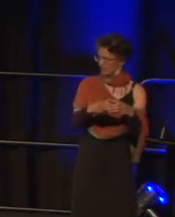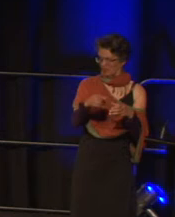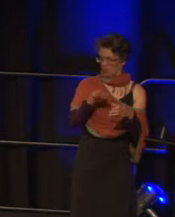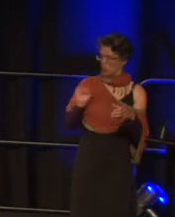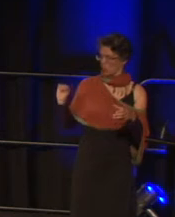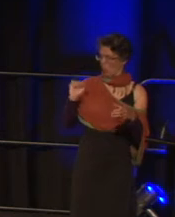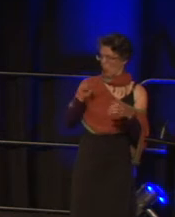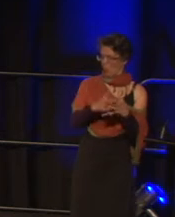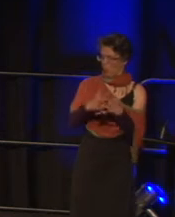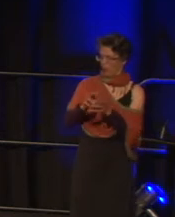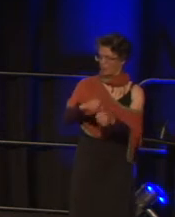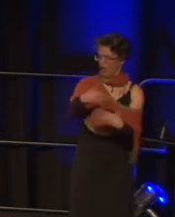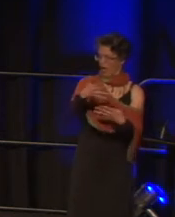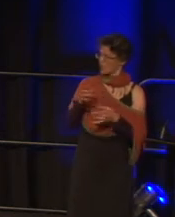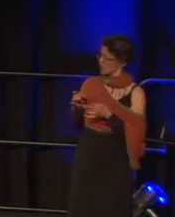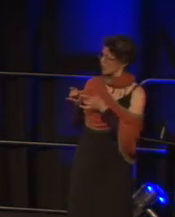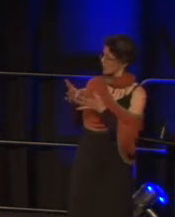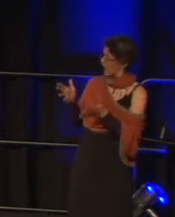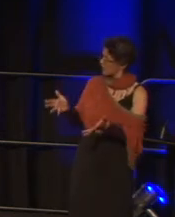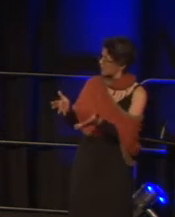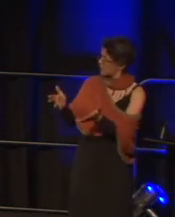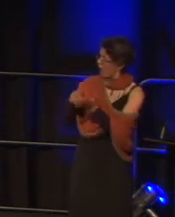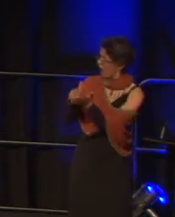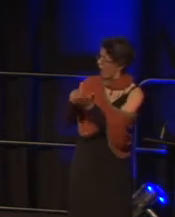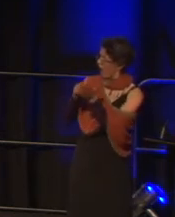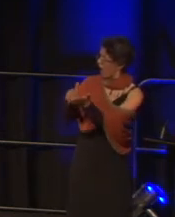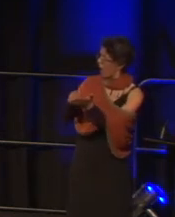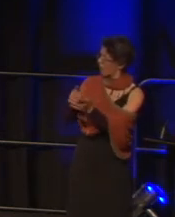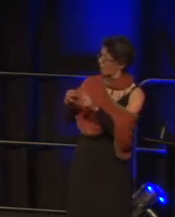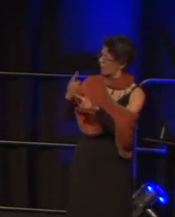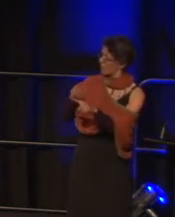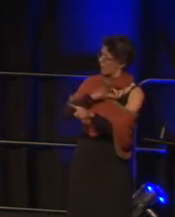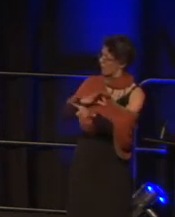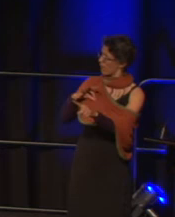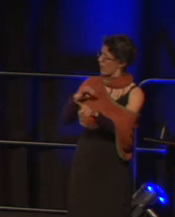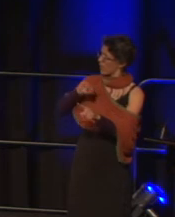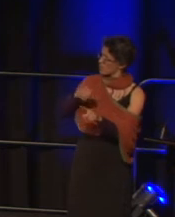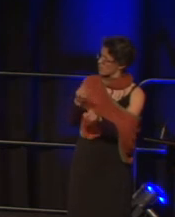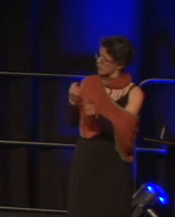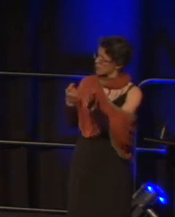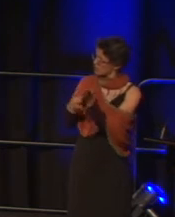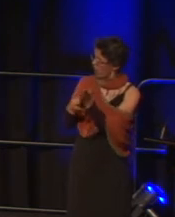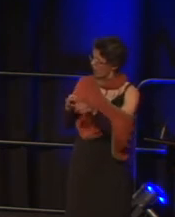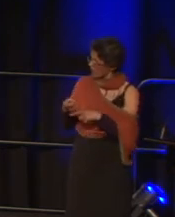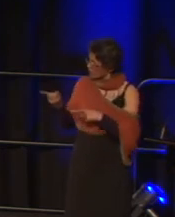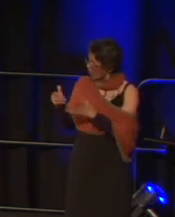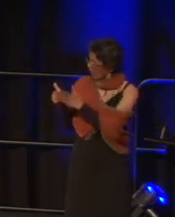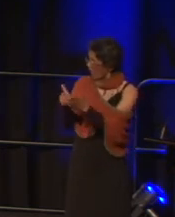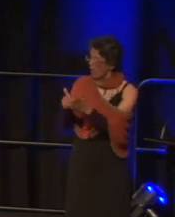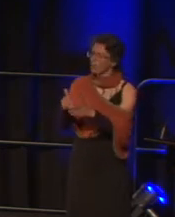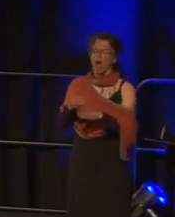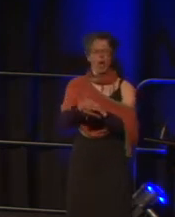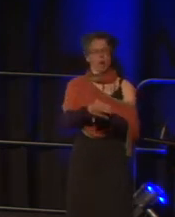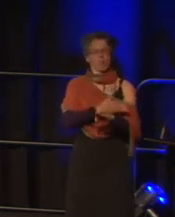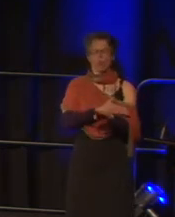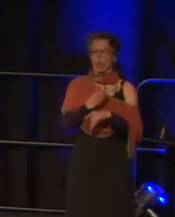you started out in politics helping out Joyce Ryan back in the 1970s. Is that correct? Well, no, slightly earlier than that, actually.